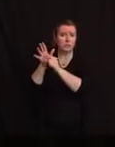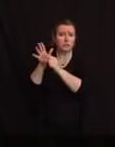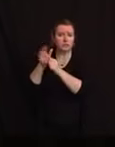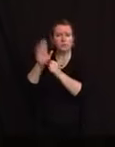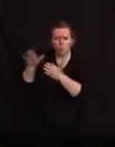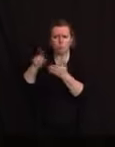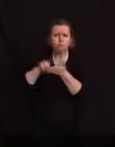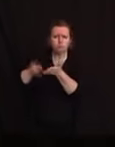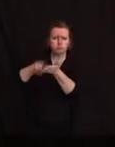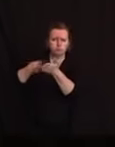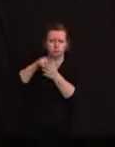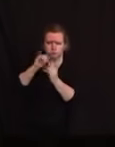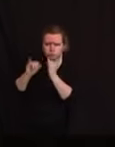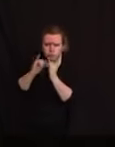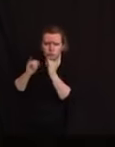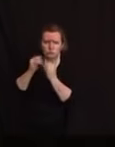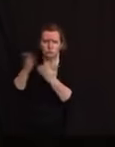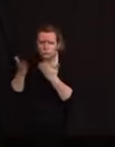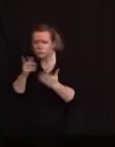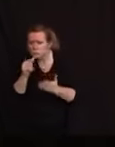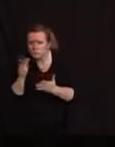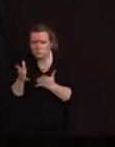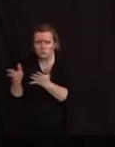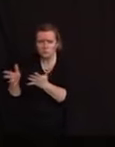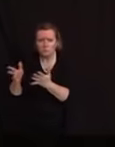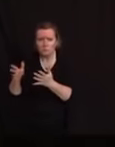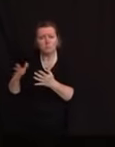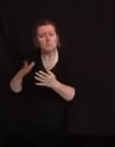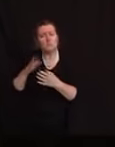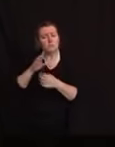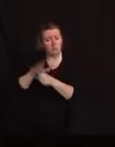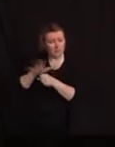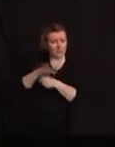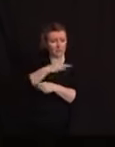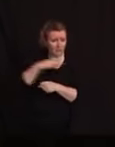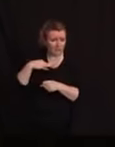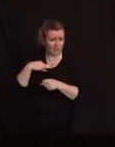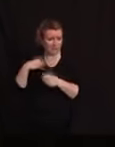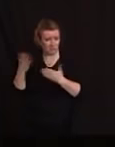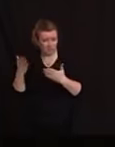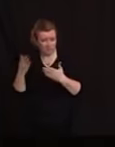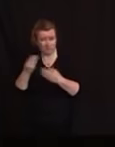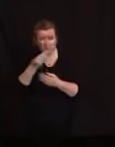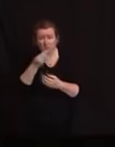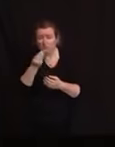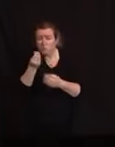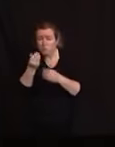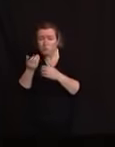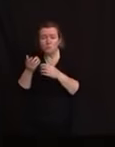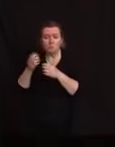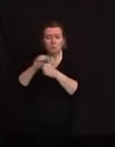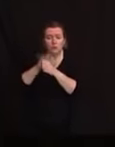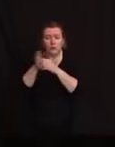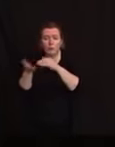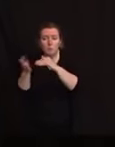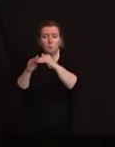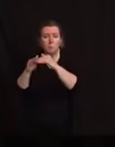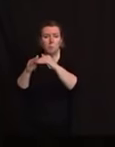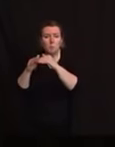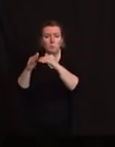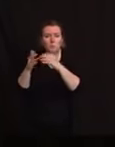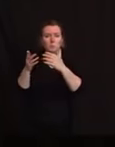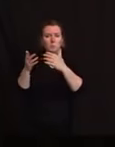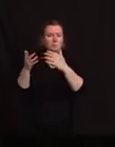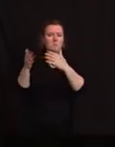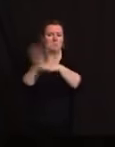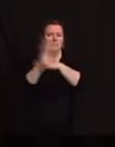with the staffing that they have. And so we have not told them to stop doing that. It's just that in some places it's just not